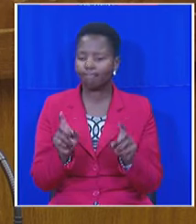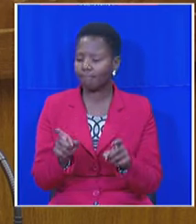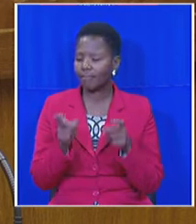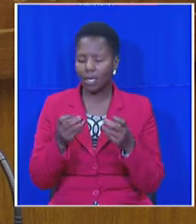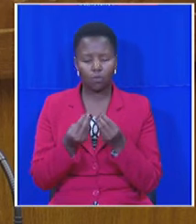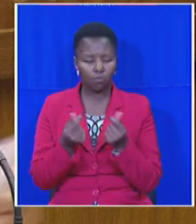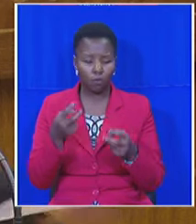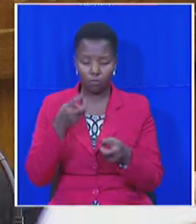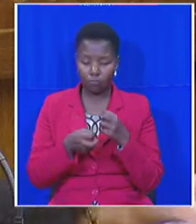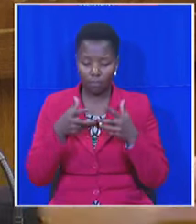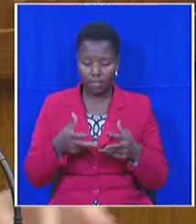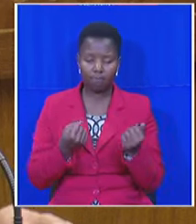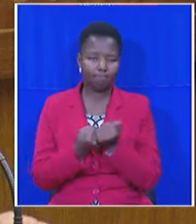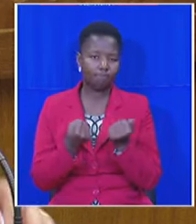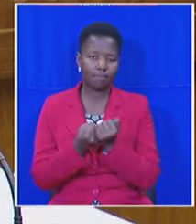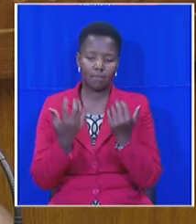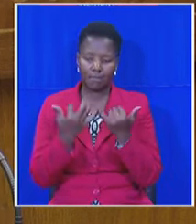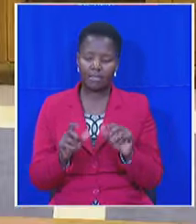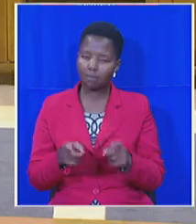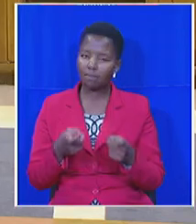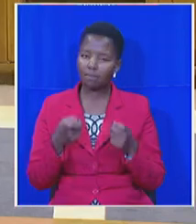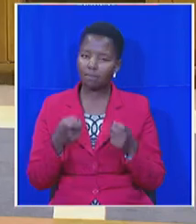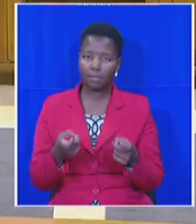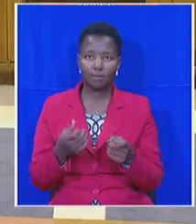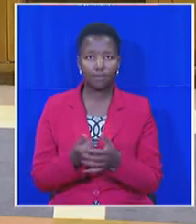crisis, and we cannot support this budget.